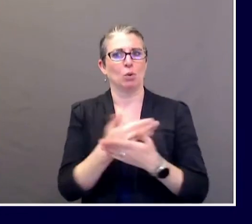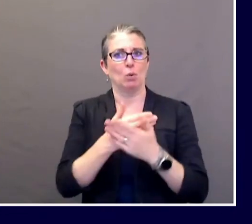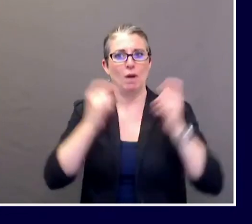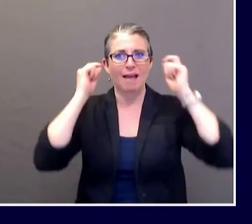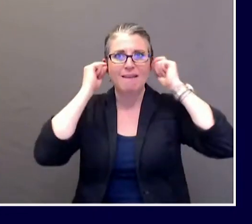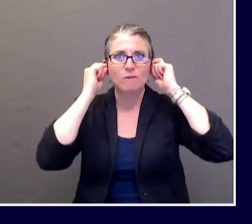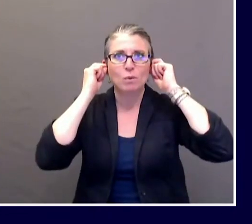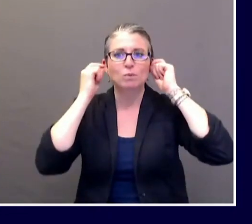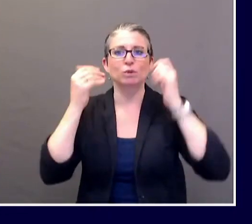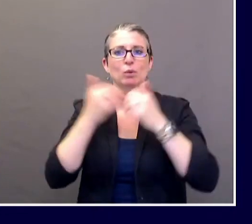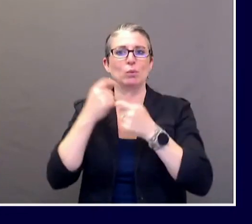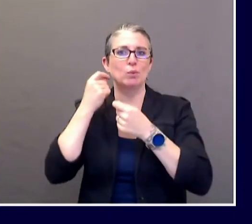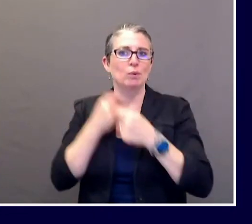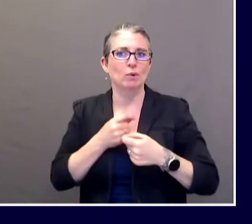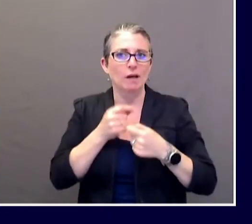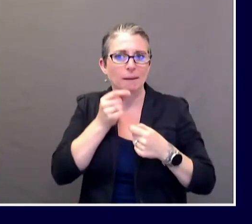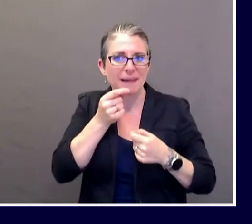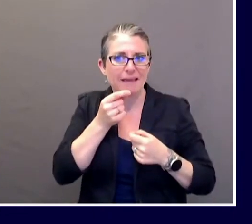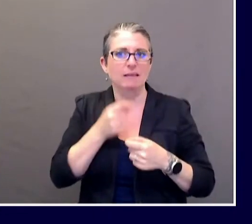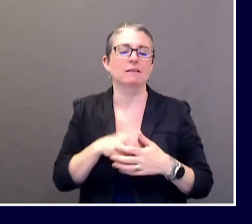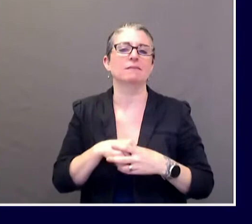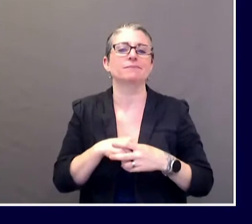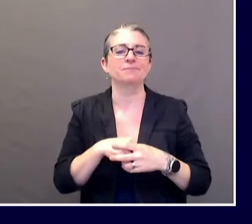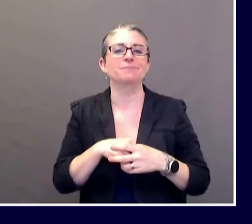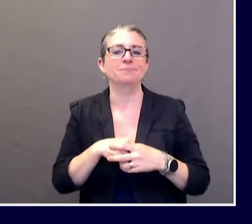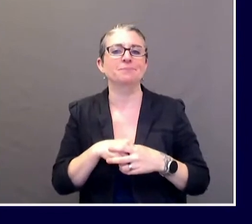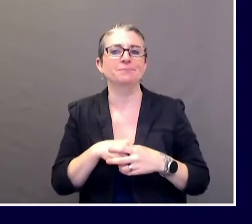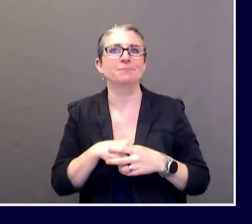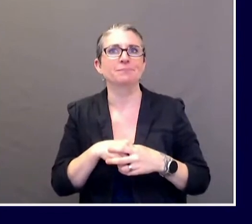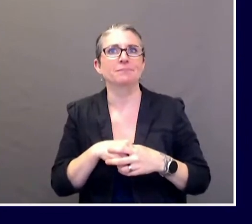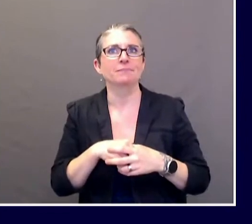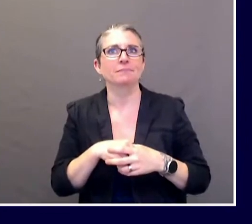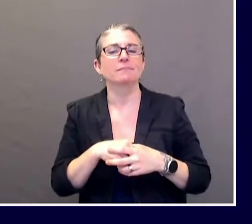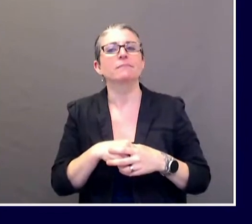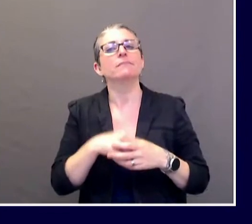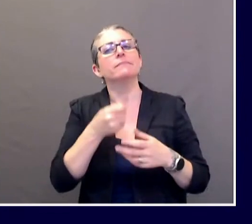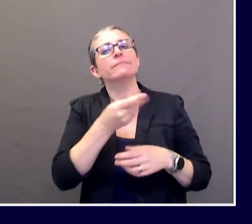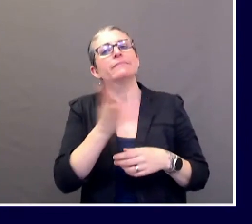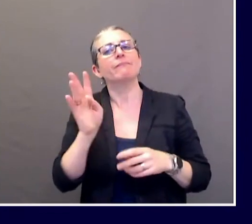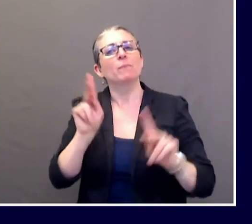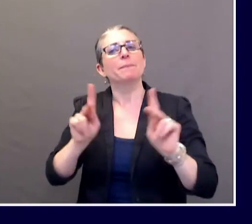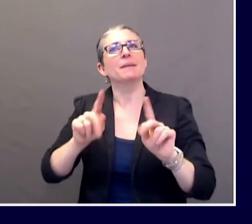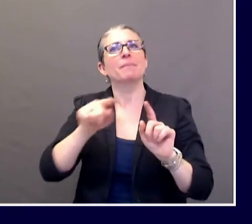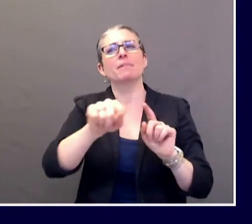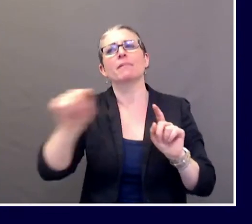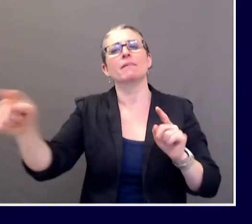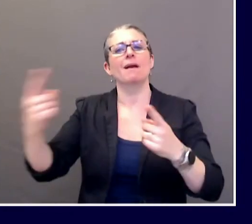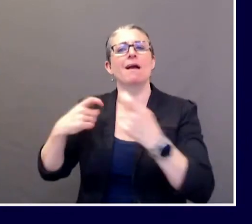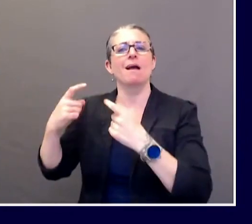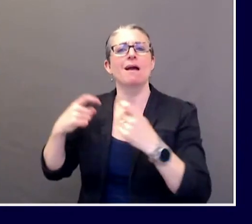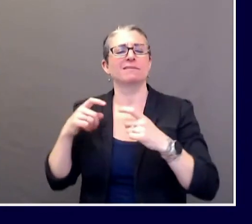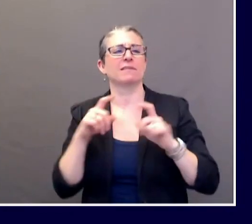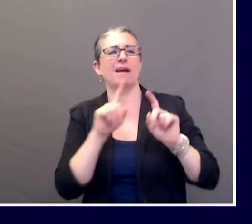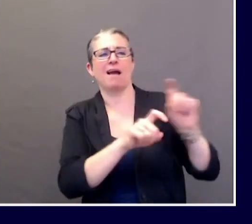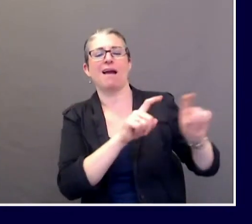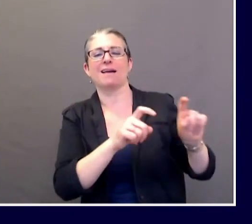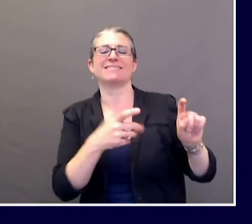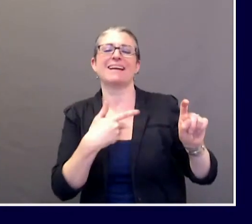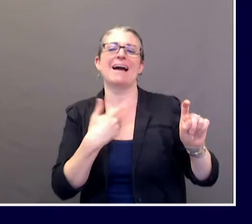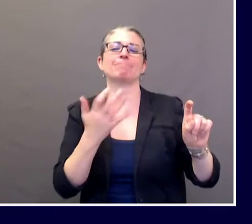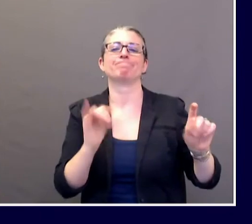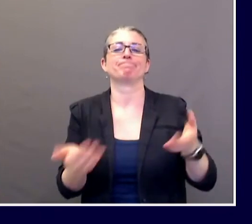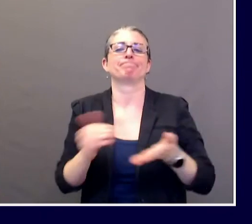quick point of clarification. I know that several people have asked about this now, but as far as like the outdoor gathering limits, are those tied at all